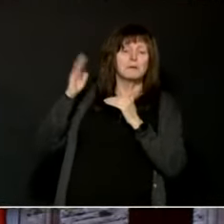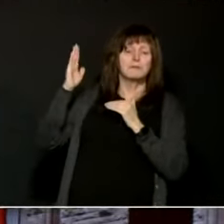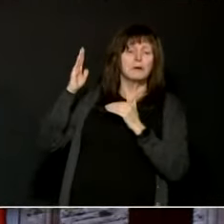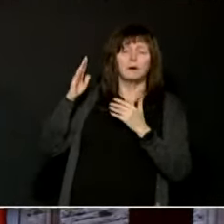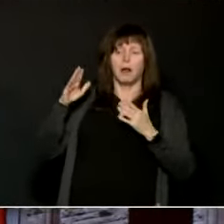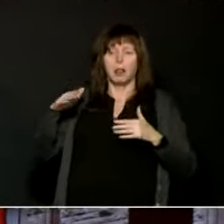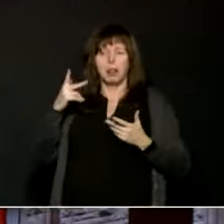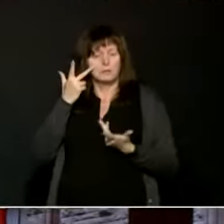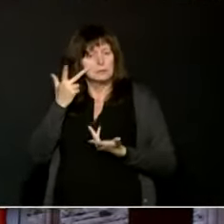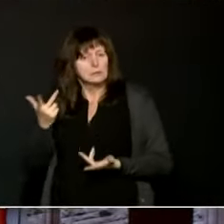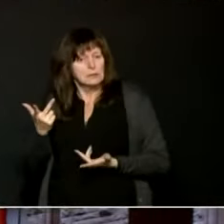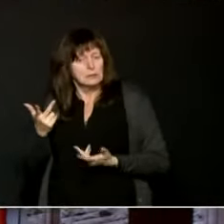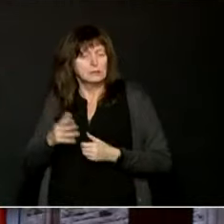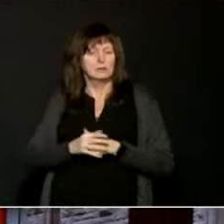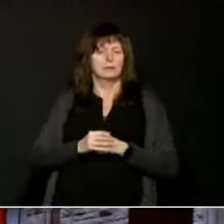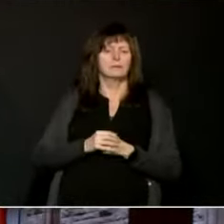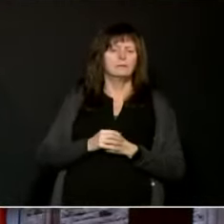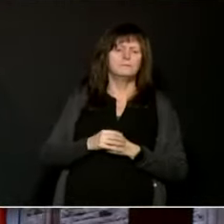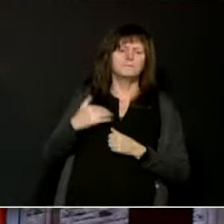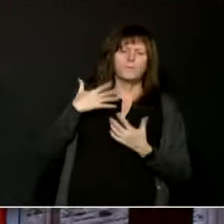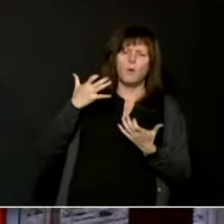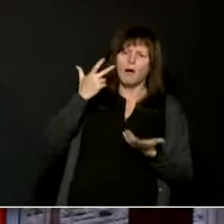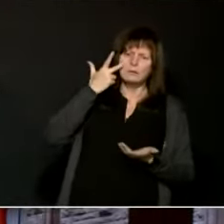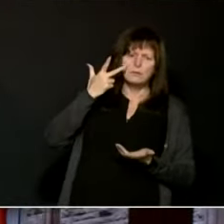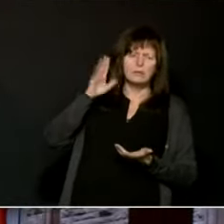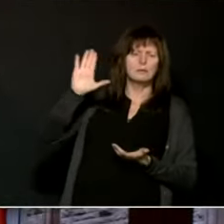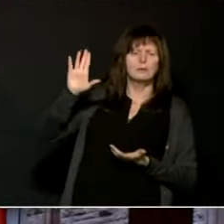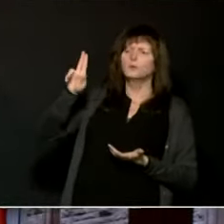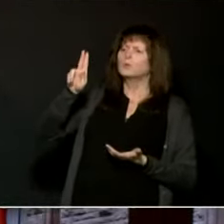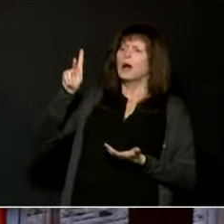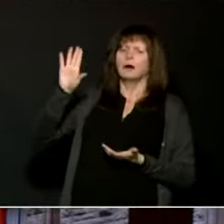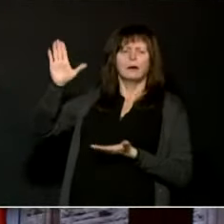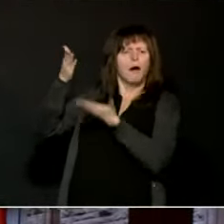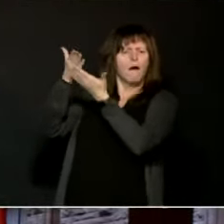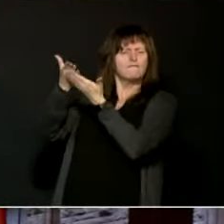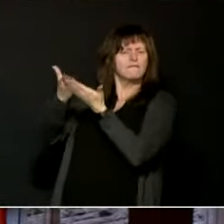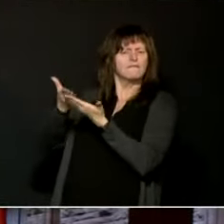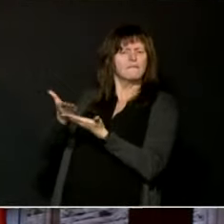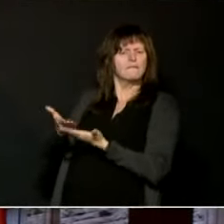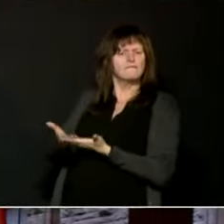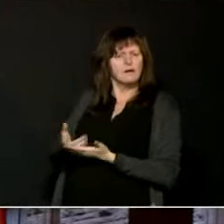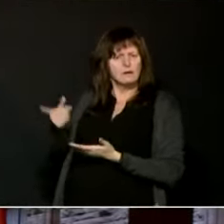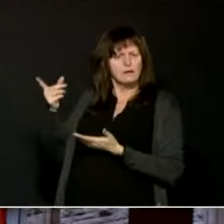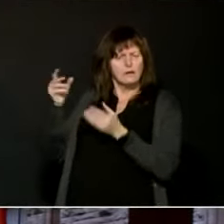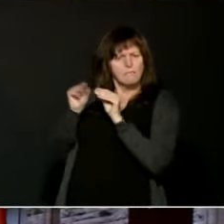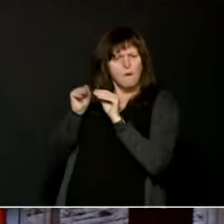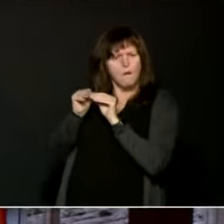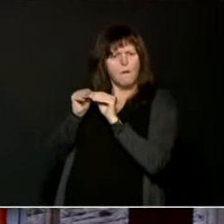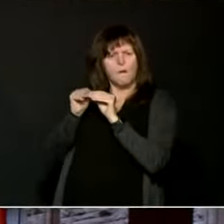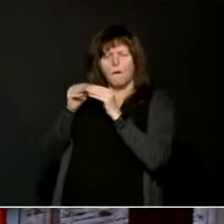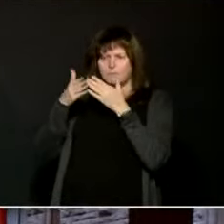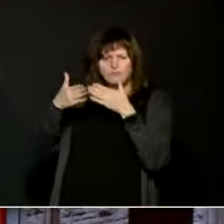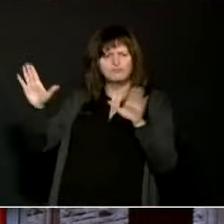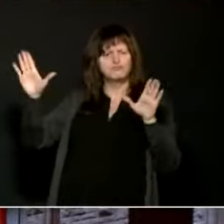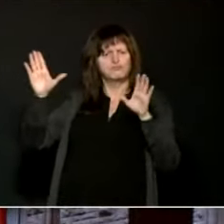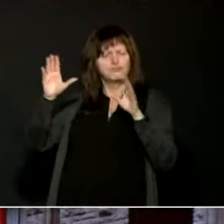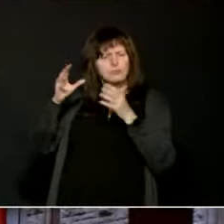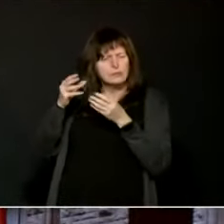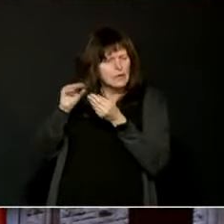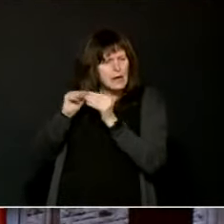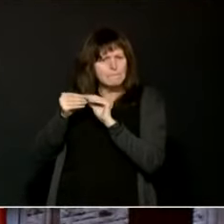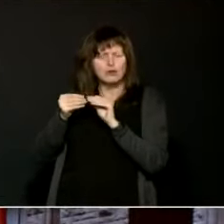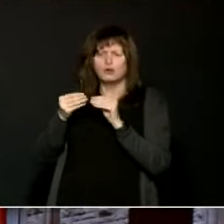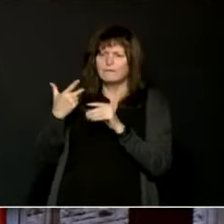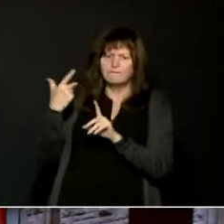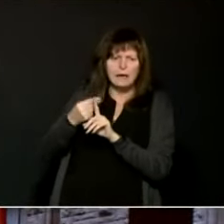the UK seen and the things that evidence that there, because they have much wider population vaccination. So we want to see what those numbers are